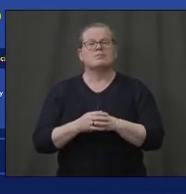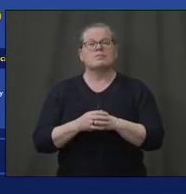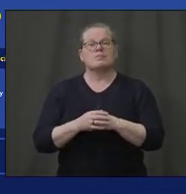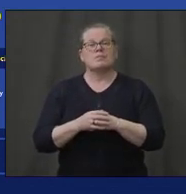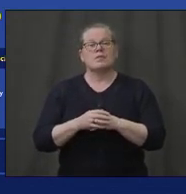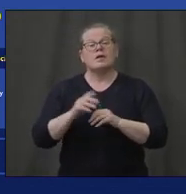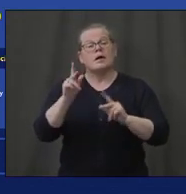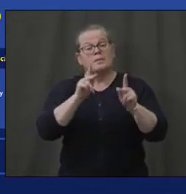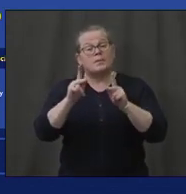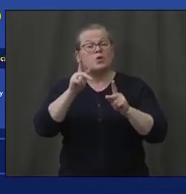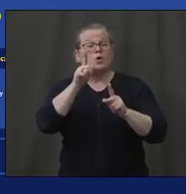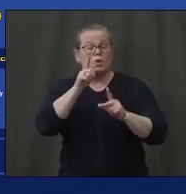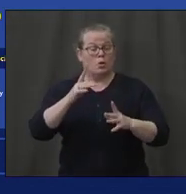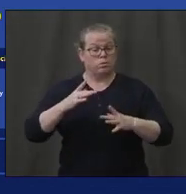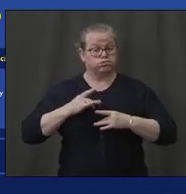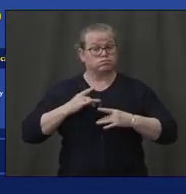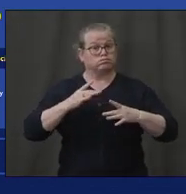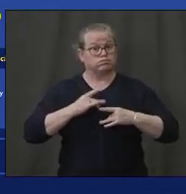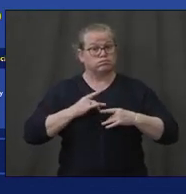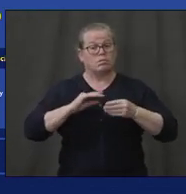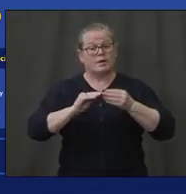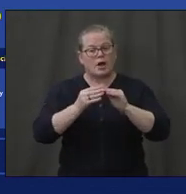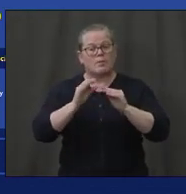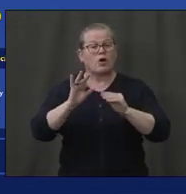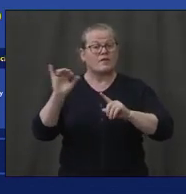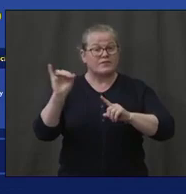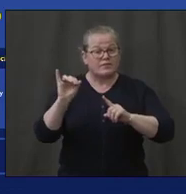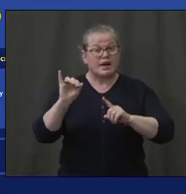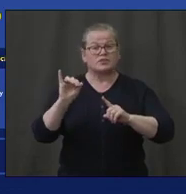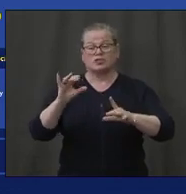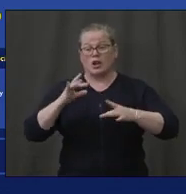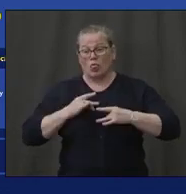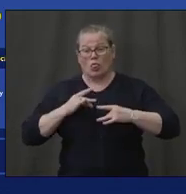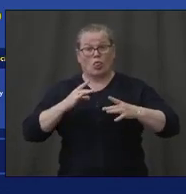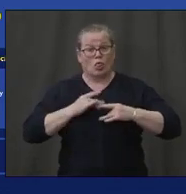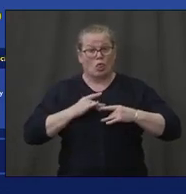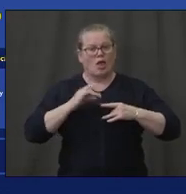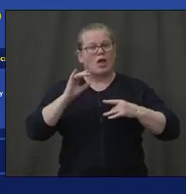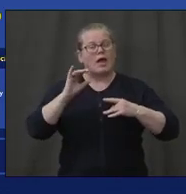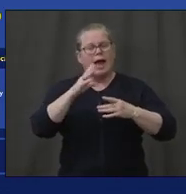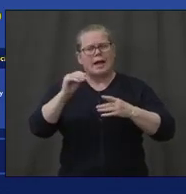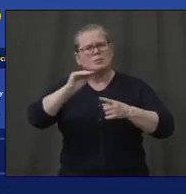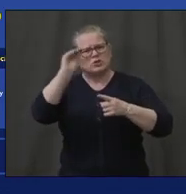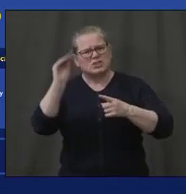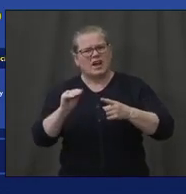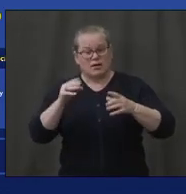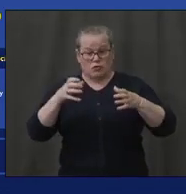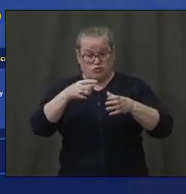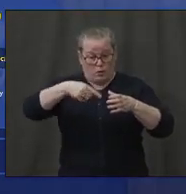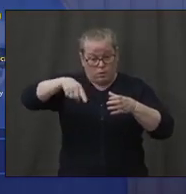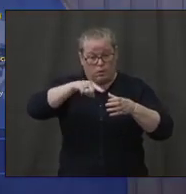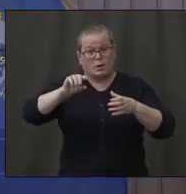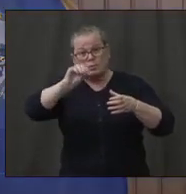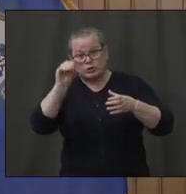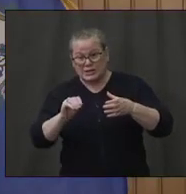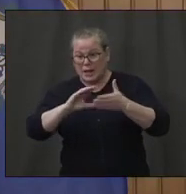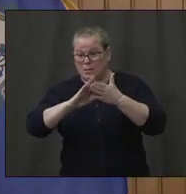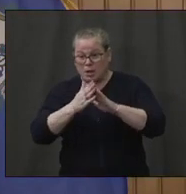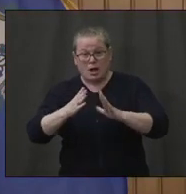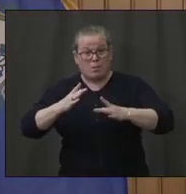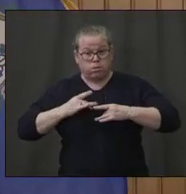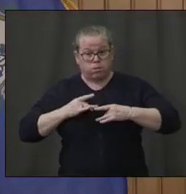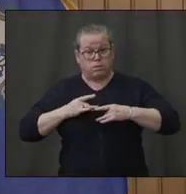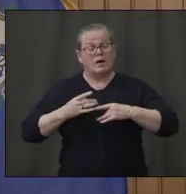of infections and number of infections over the last 4 or 5 days. That